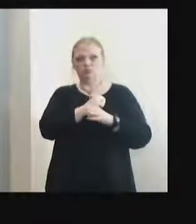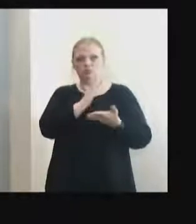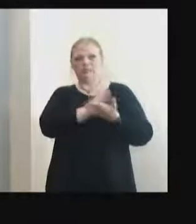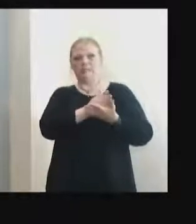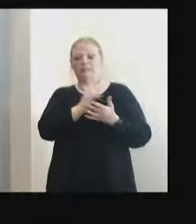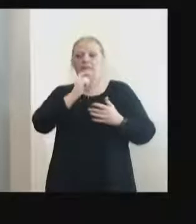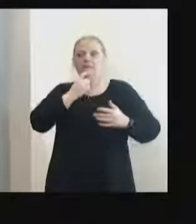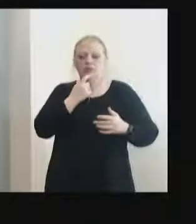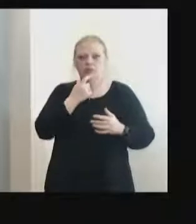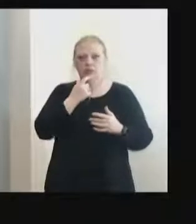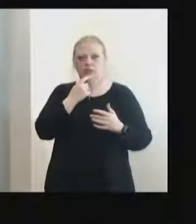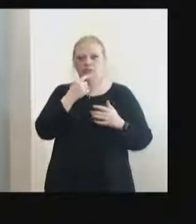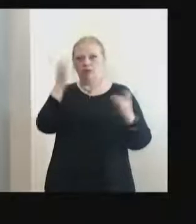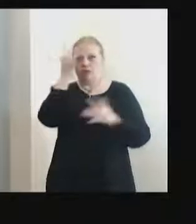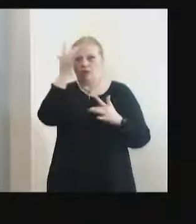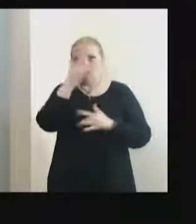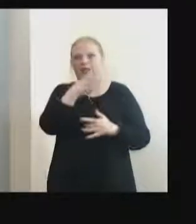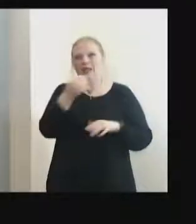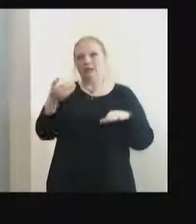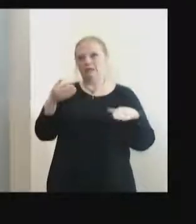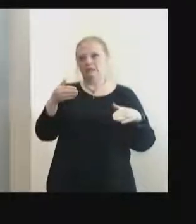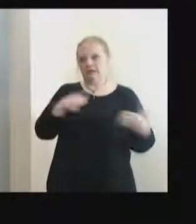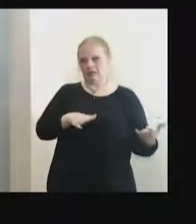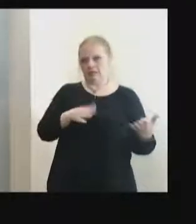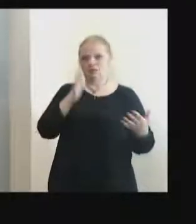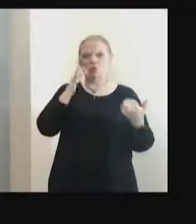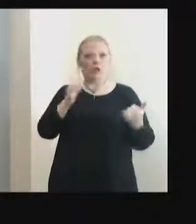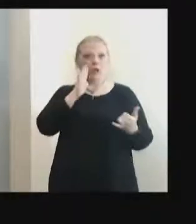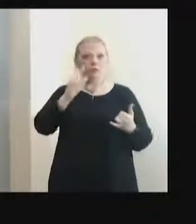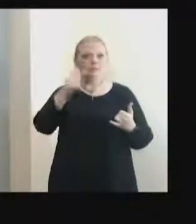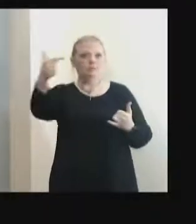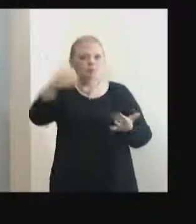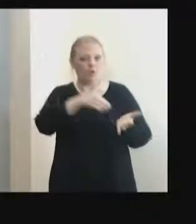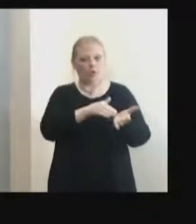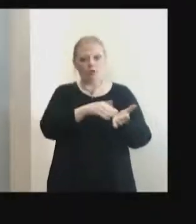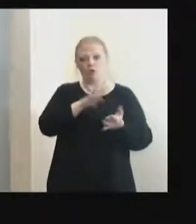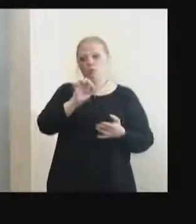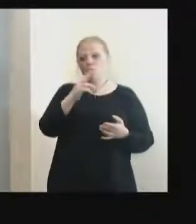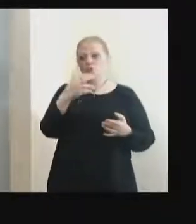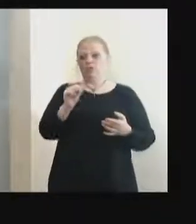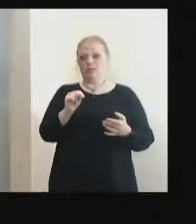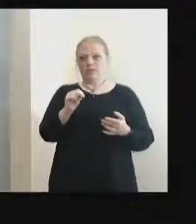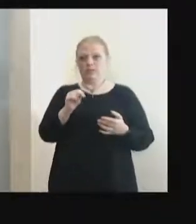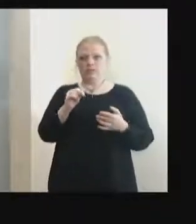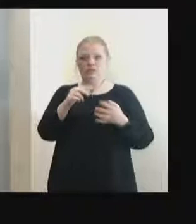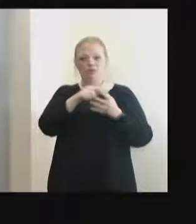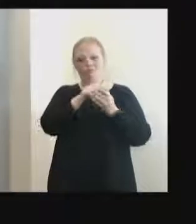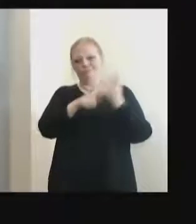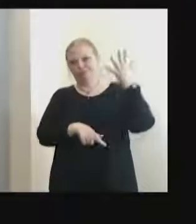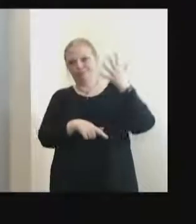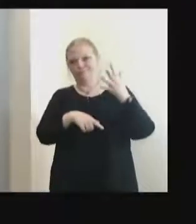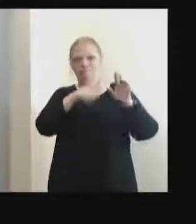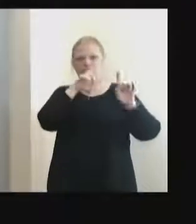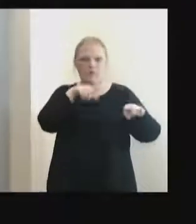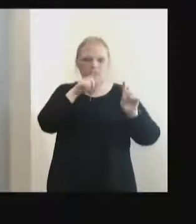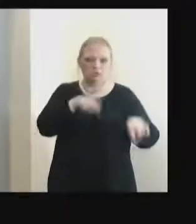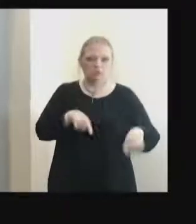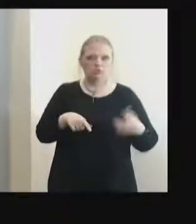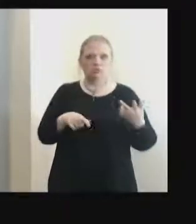well as death. With that, I'm going to turn it over to Dr. Burstein to talk about our number of responses, primarily